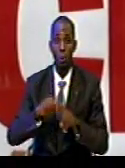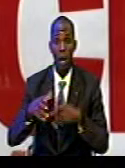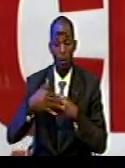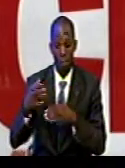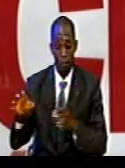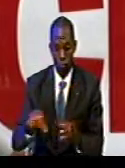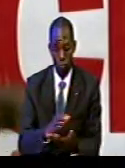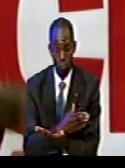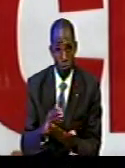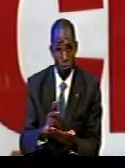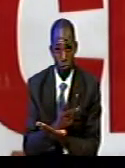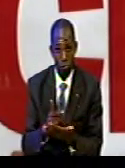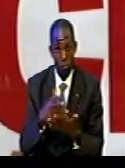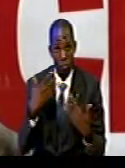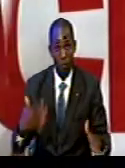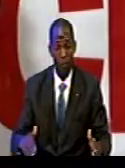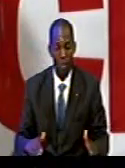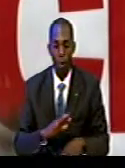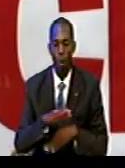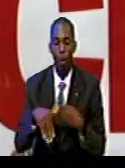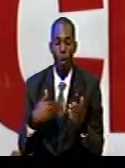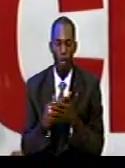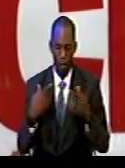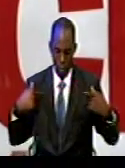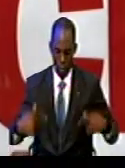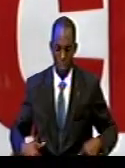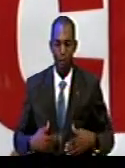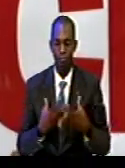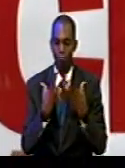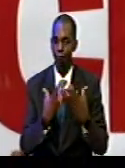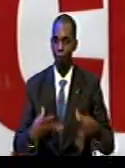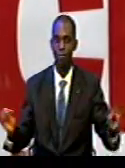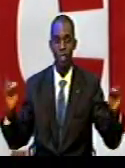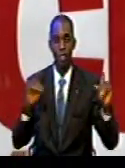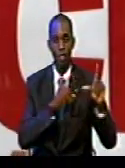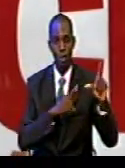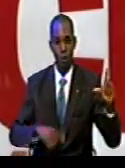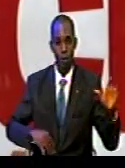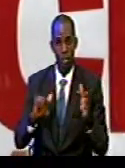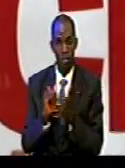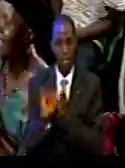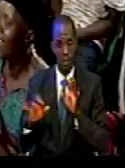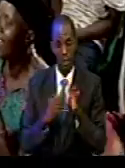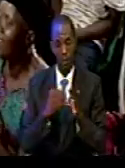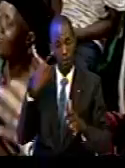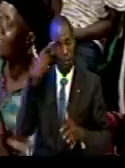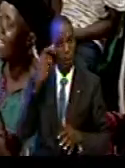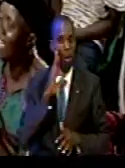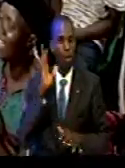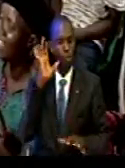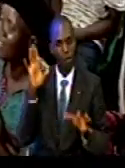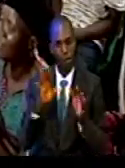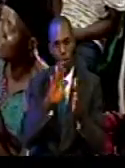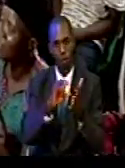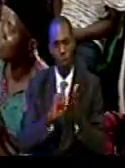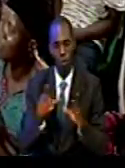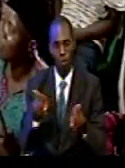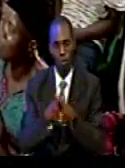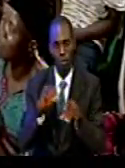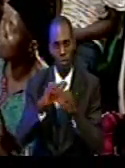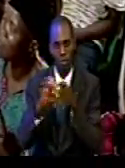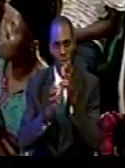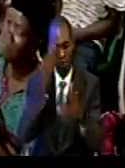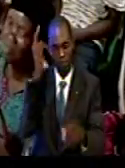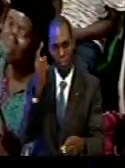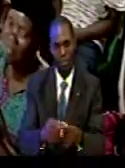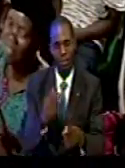able to join even in the cooking. All the pain vanished. Praise the Lord! The Lord that did it for me will also